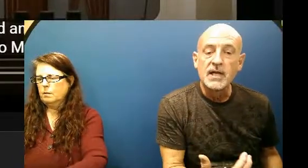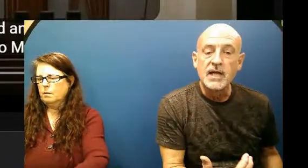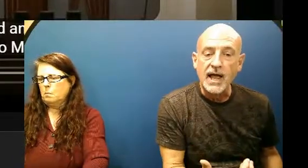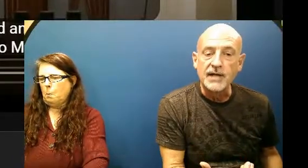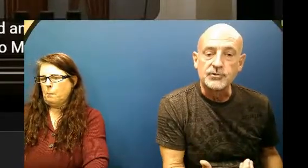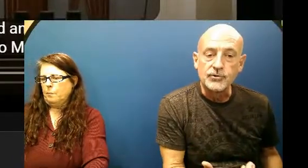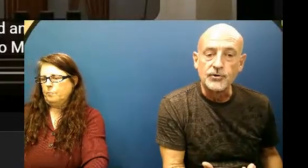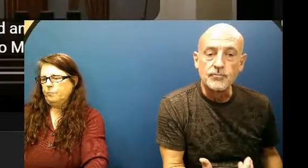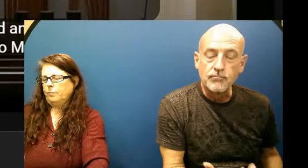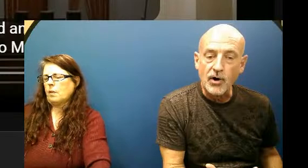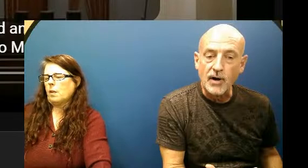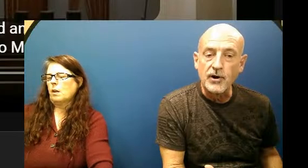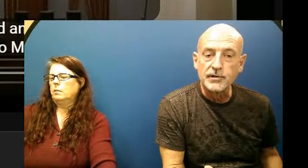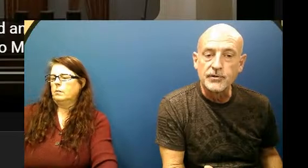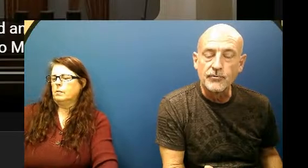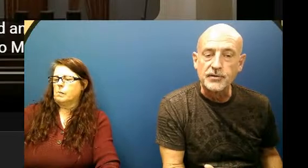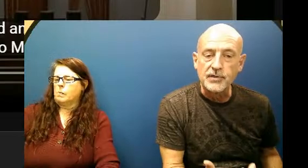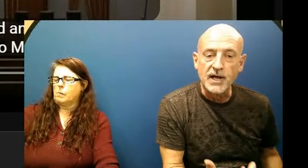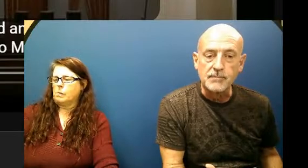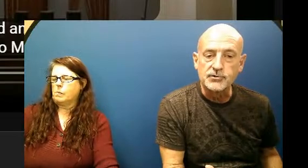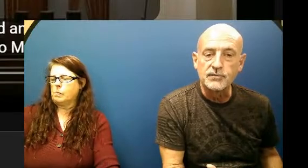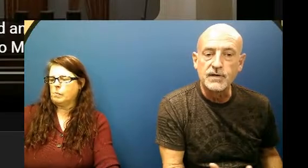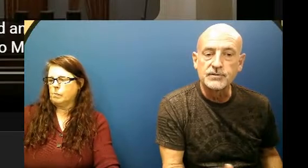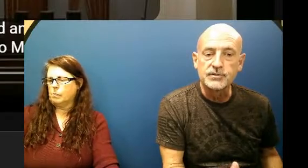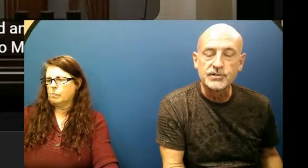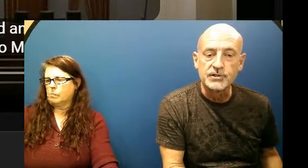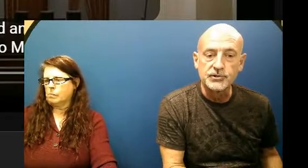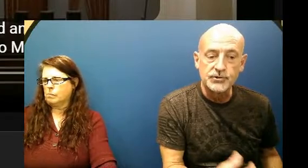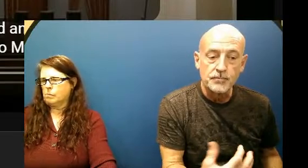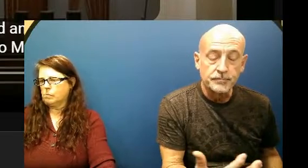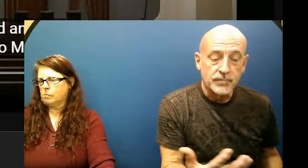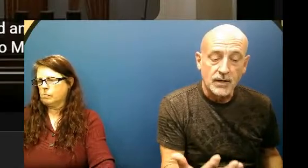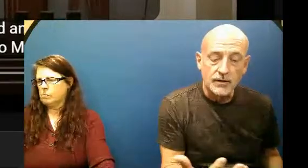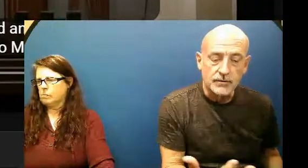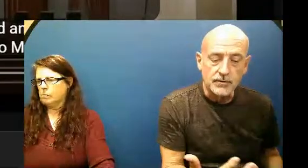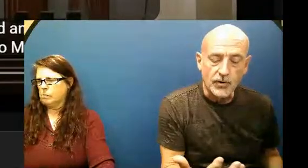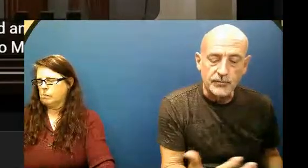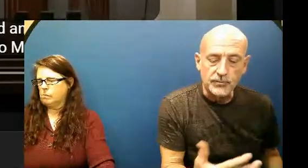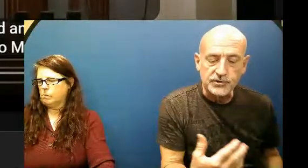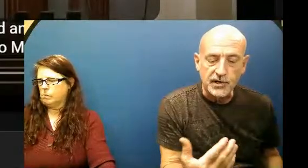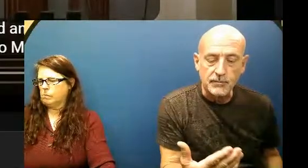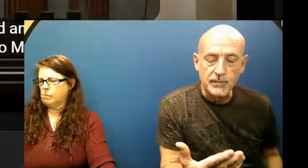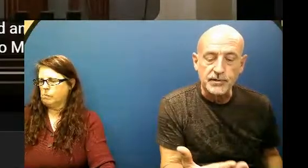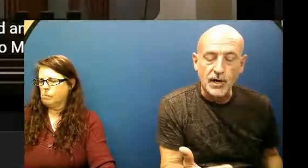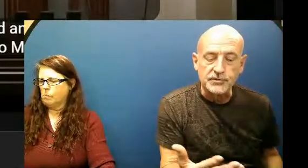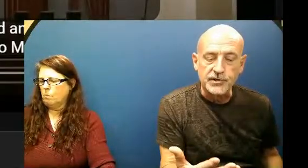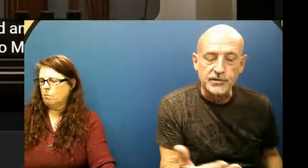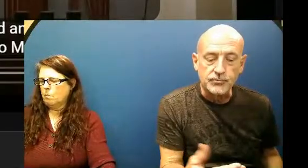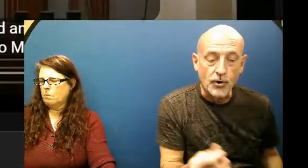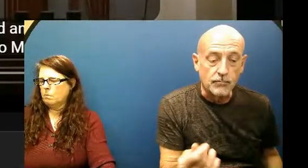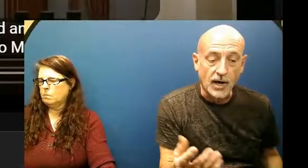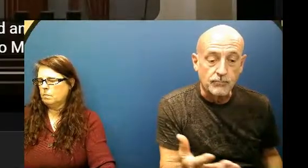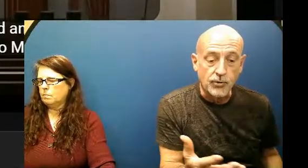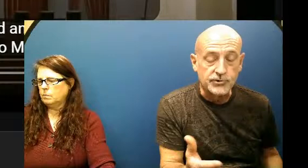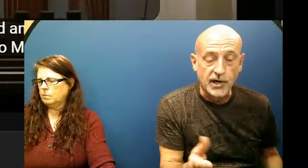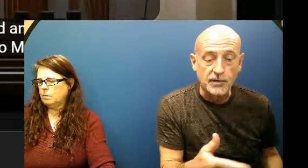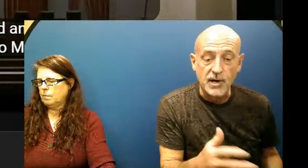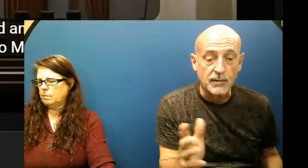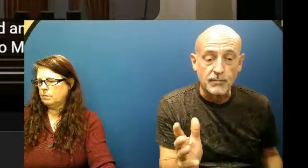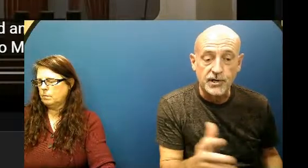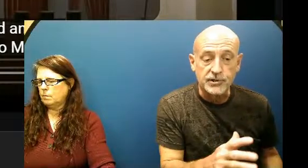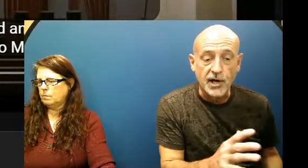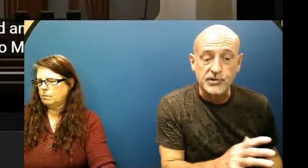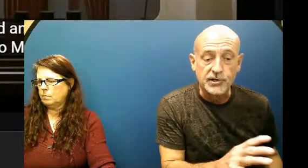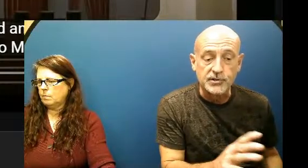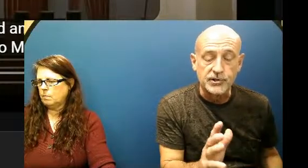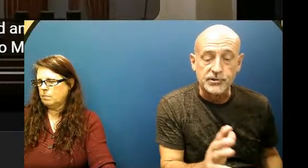decisis, and do primarily the right thing. Most of his decisions, you go away from the Second Amendment nonsense, where I'm pro Second Amendment,